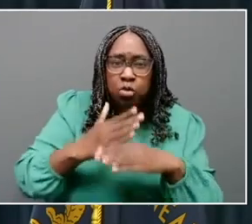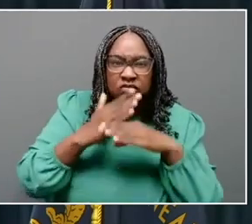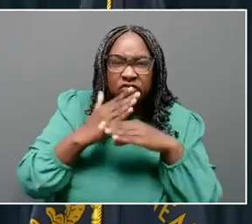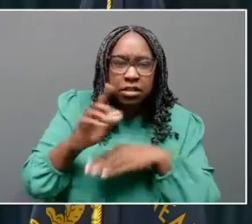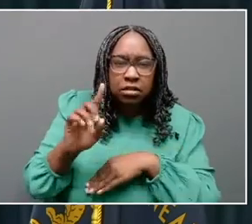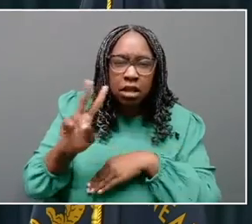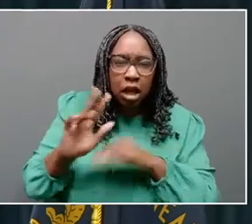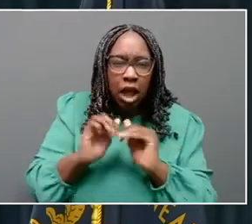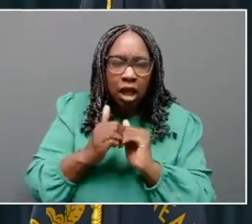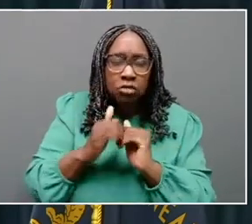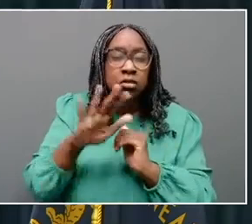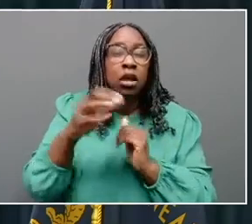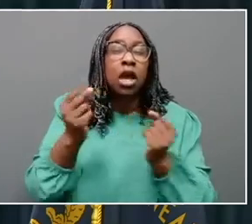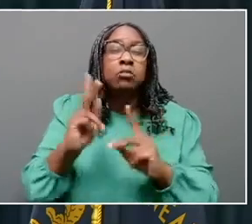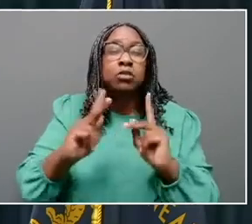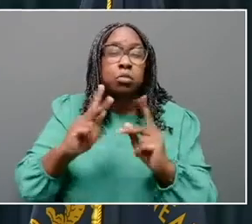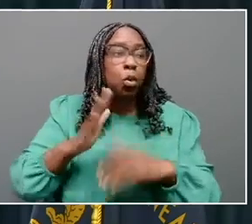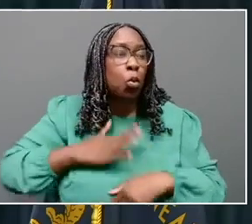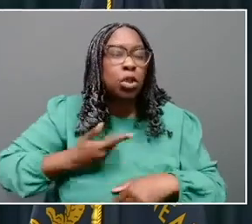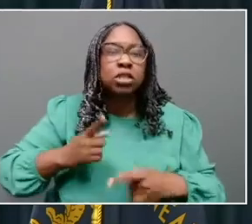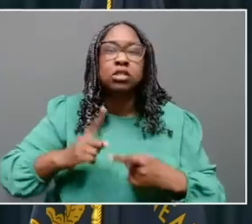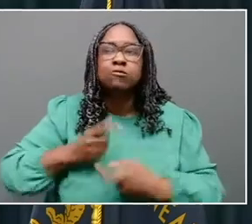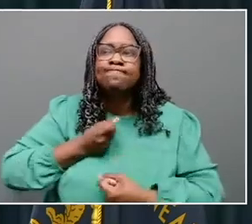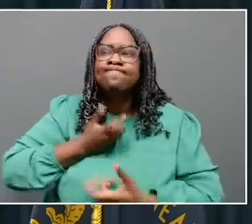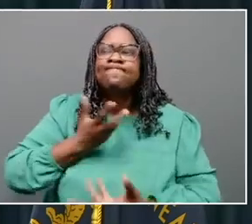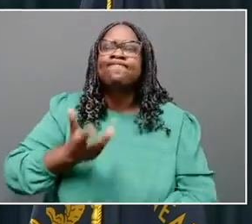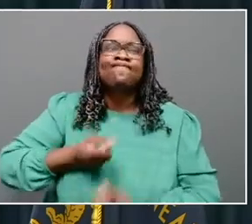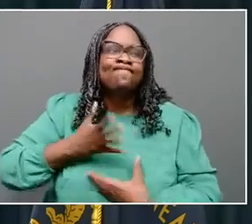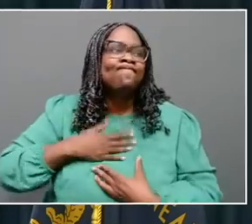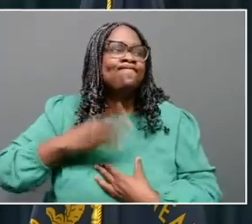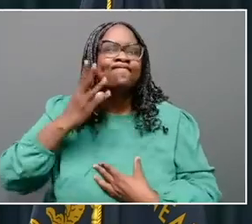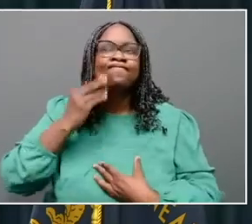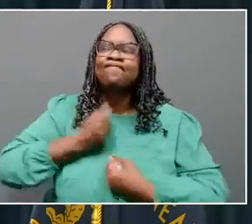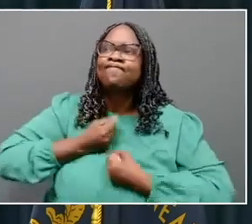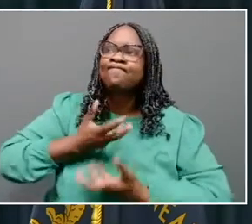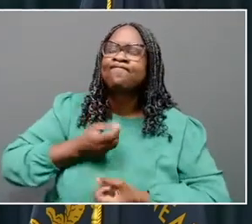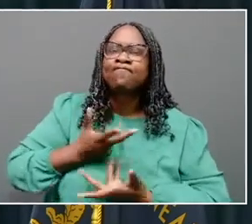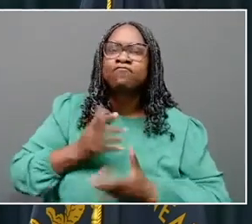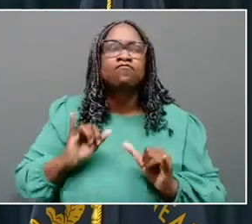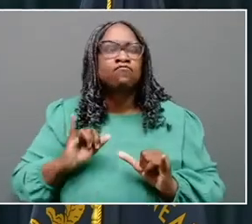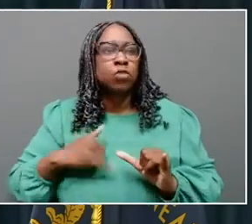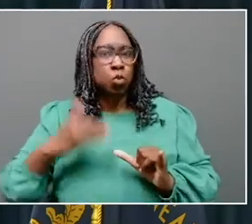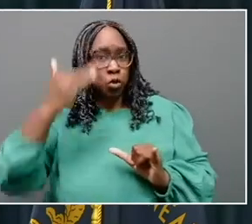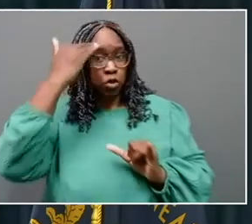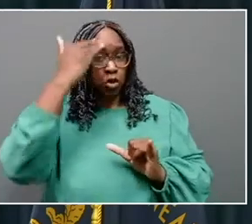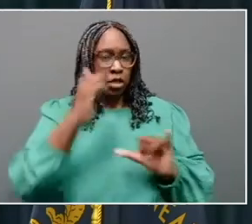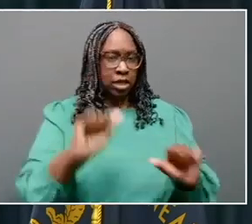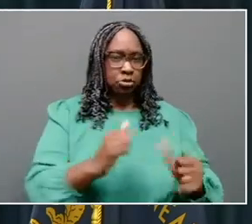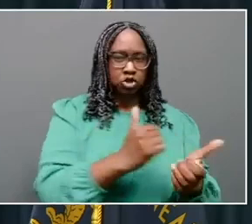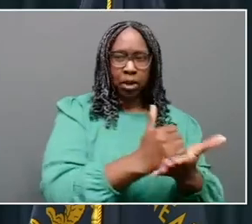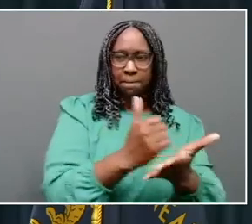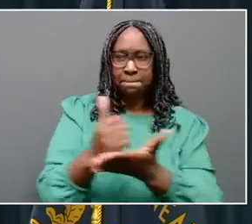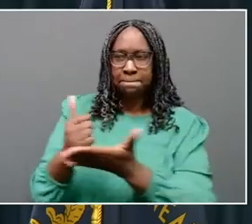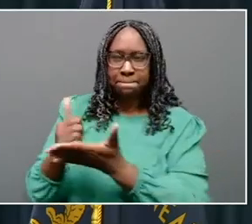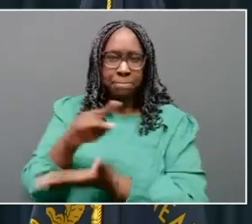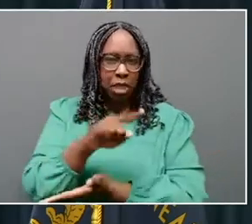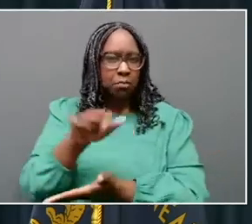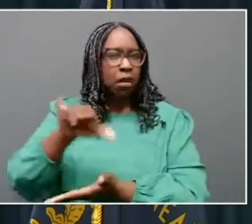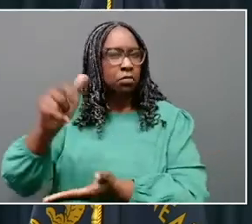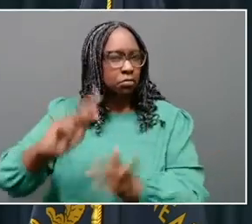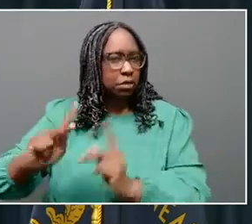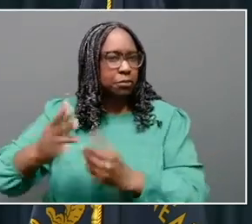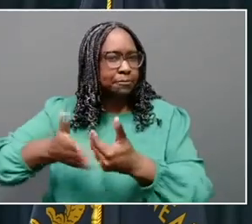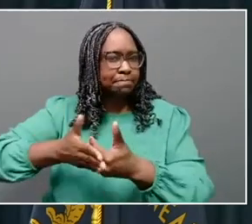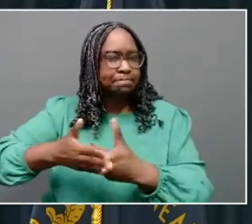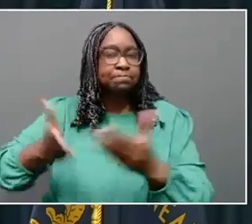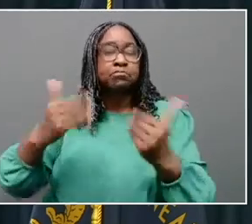are willing to come forward to talk about it so that we can help them and those around them. Now we're taking another step as Senate Bill